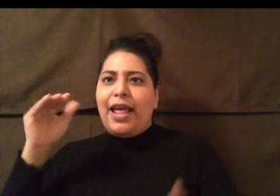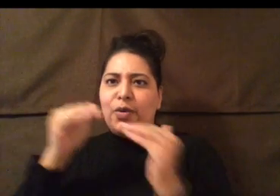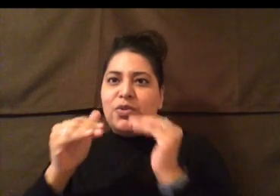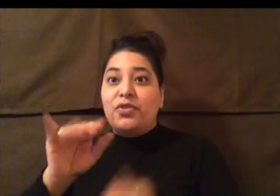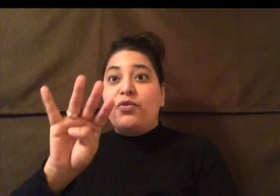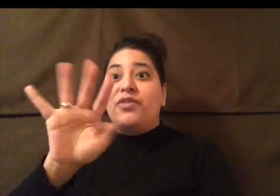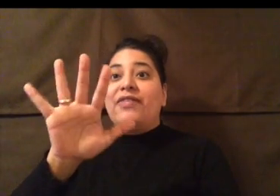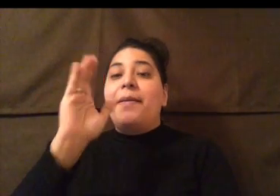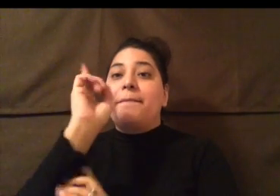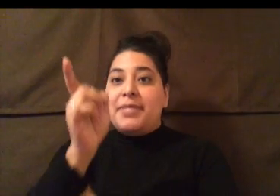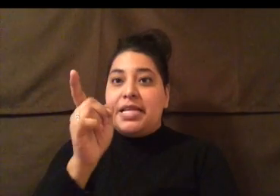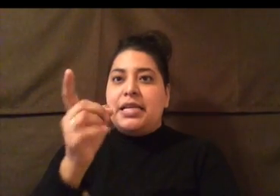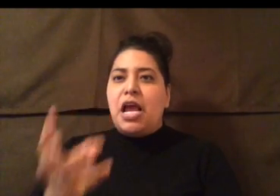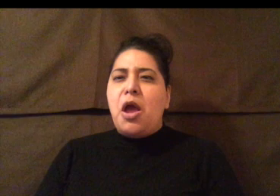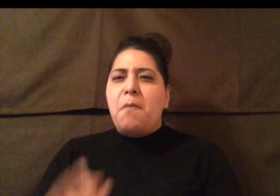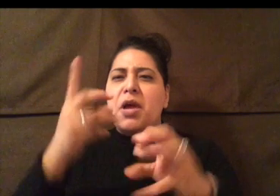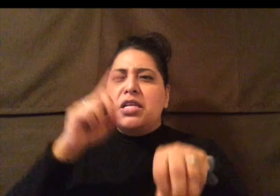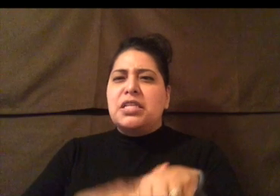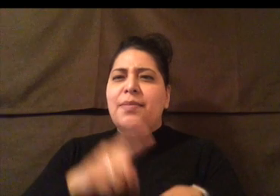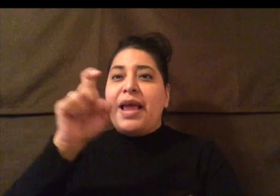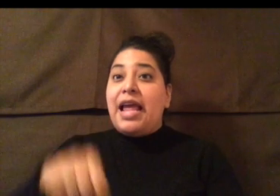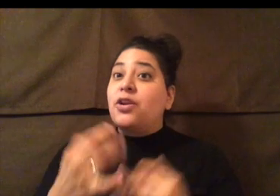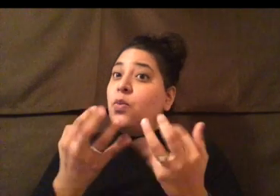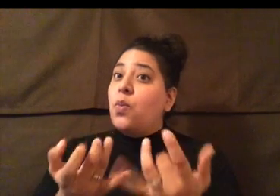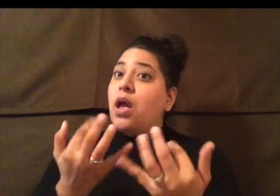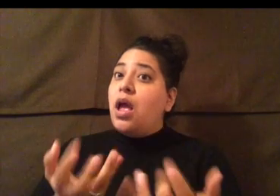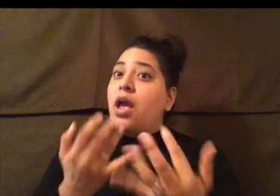10 and 30 and 5.